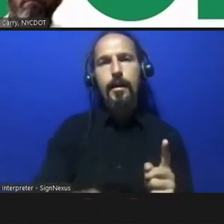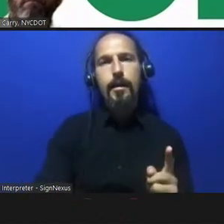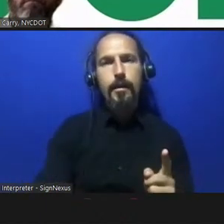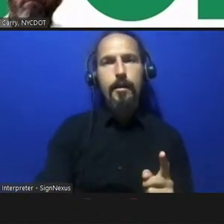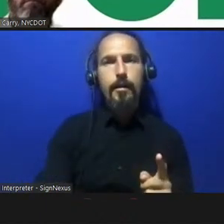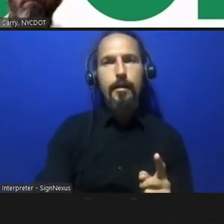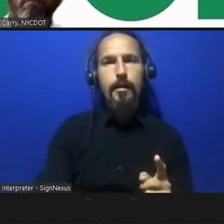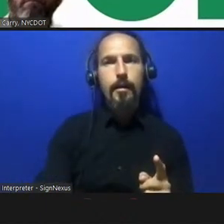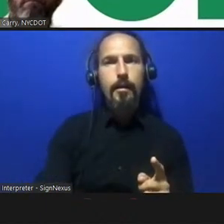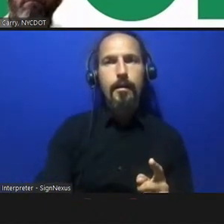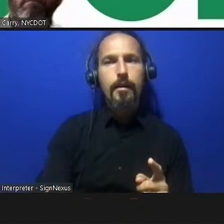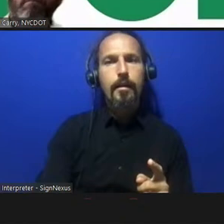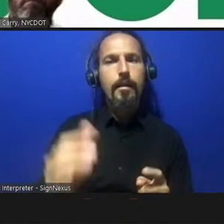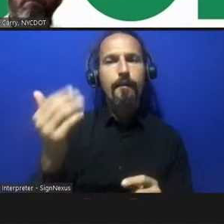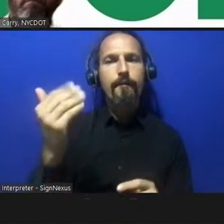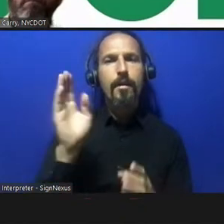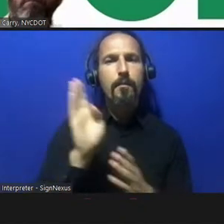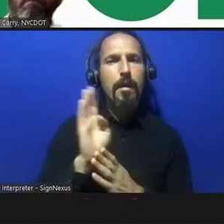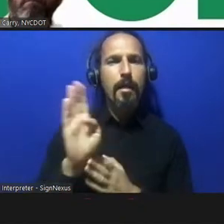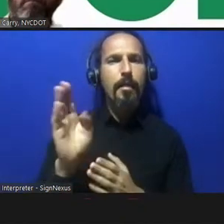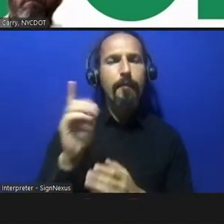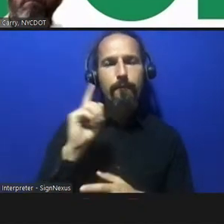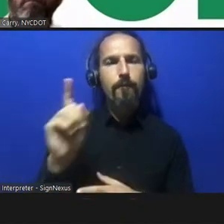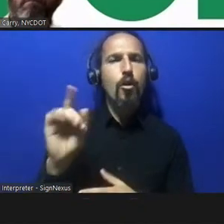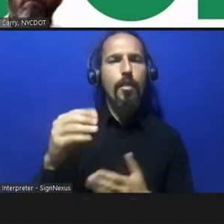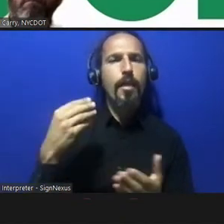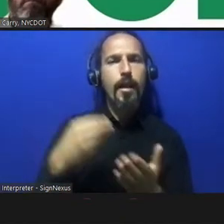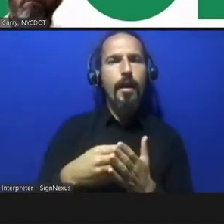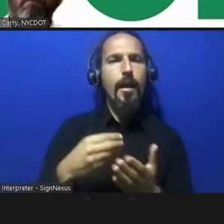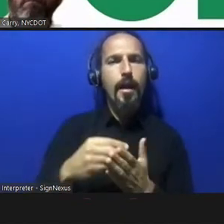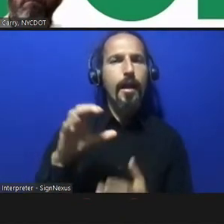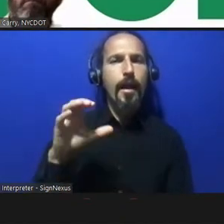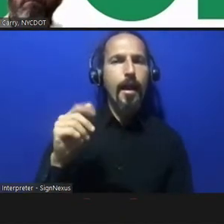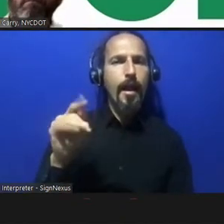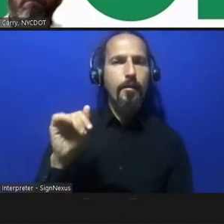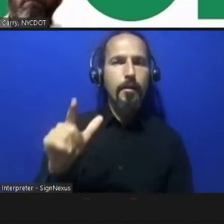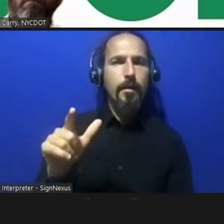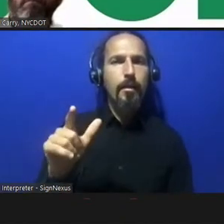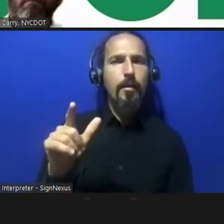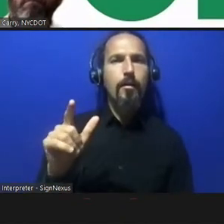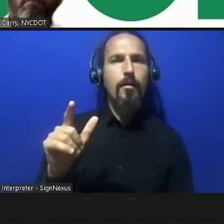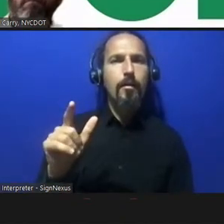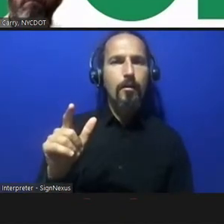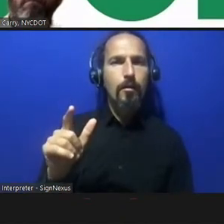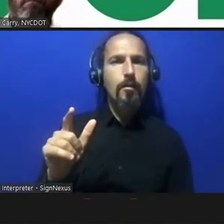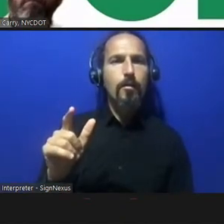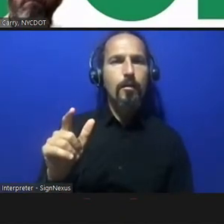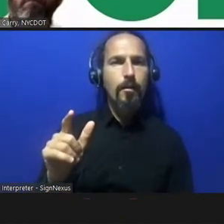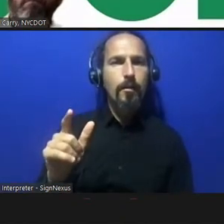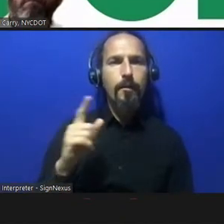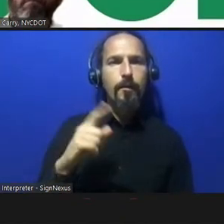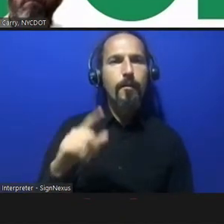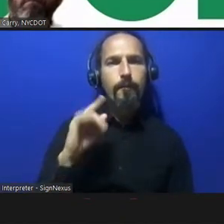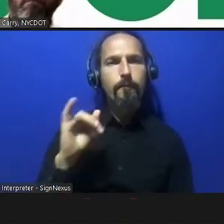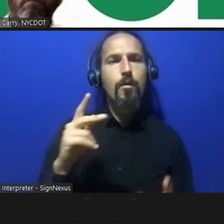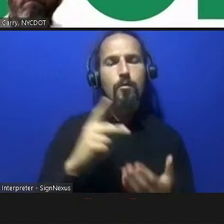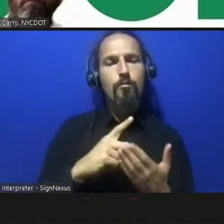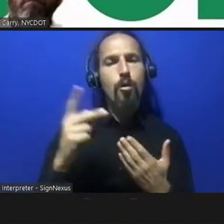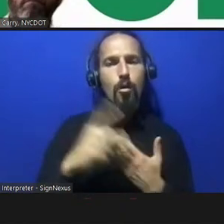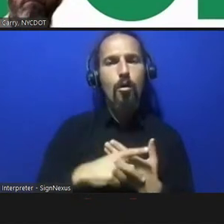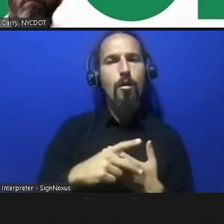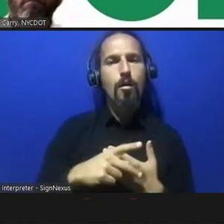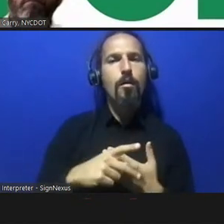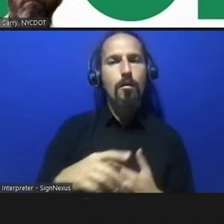15 billion dollars uh for capital uh raised the the for the capital program it really